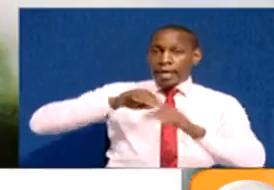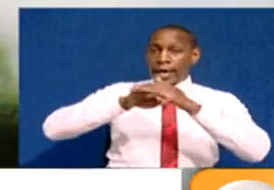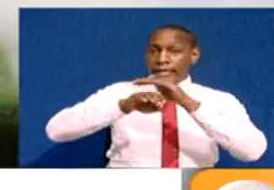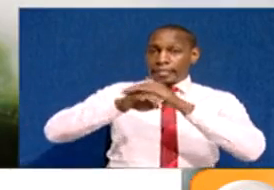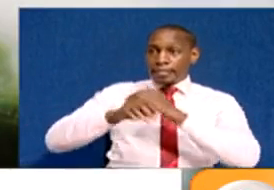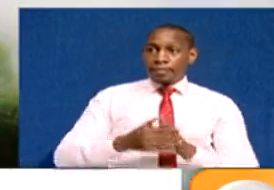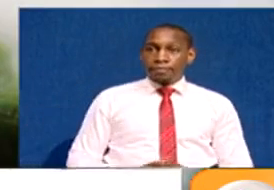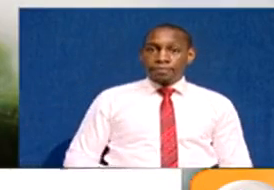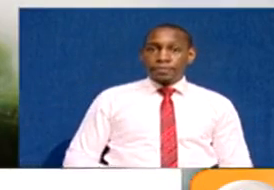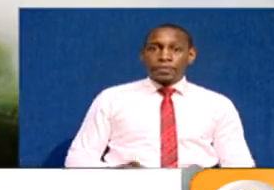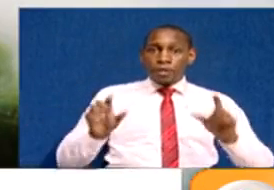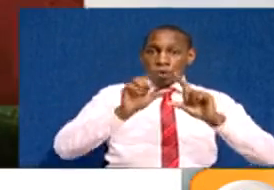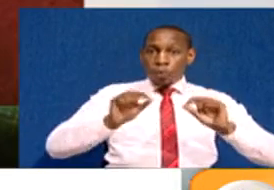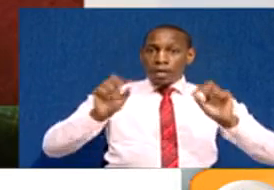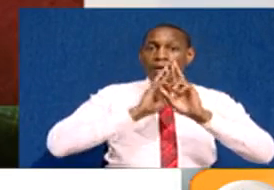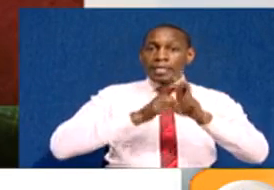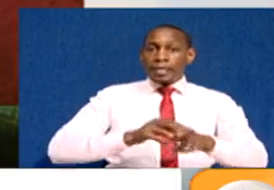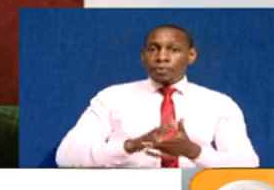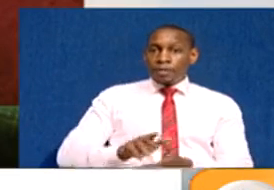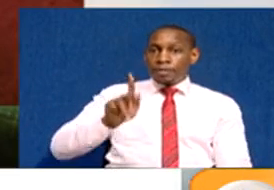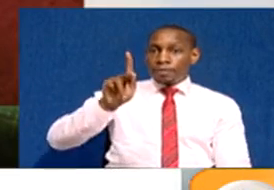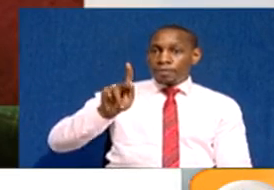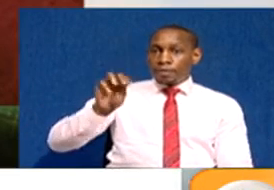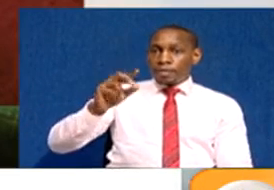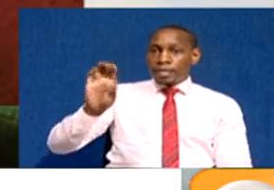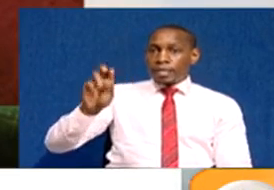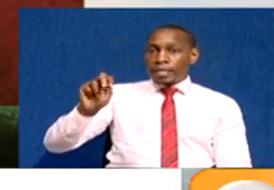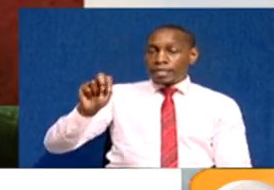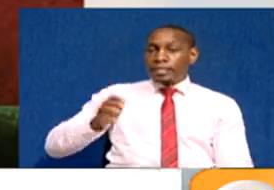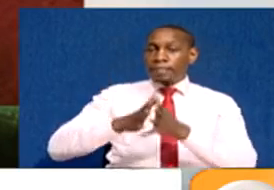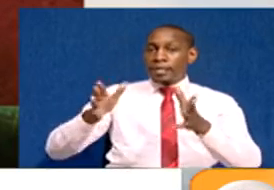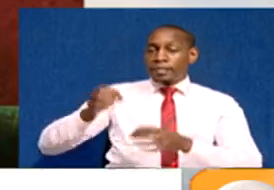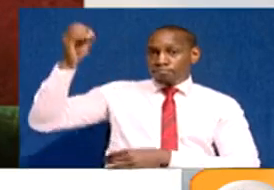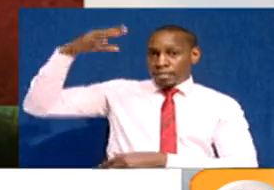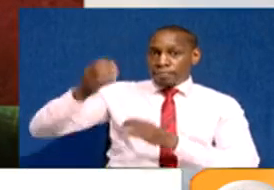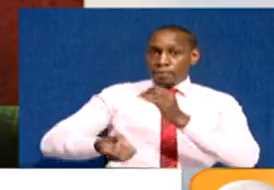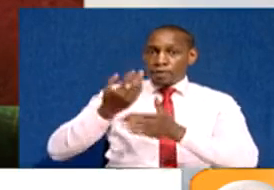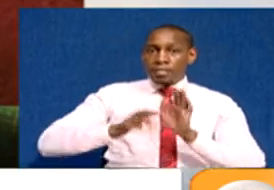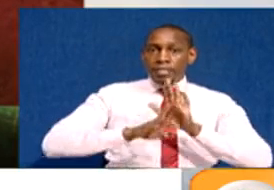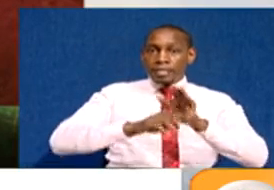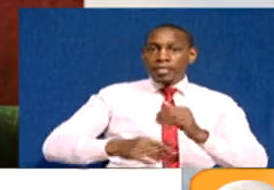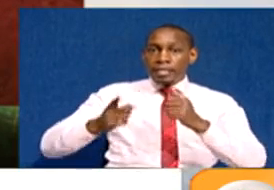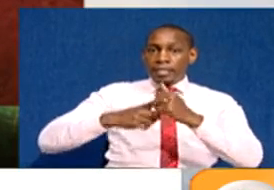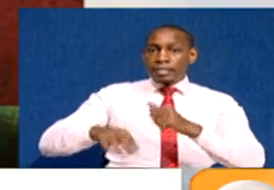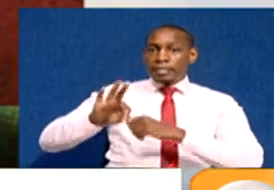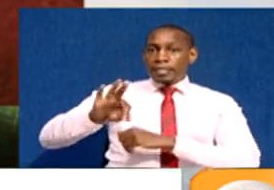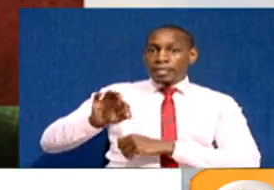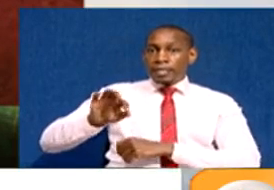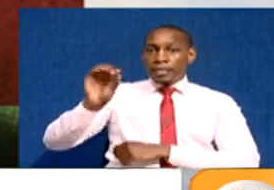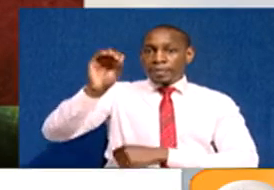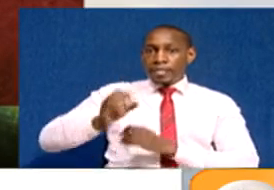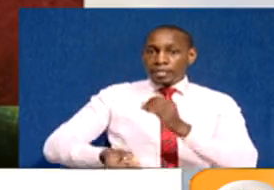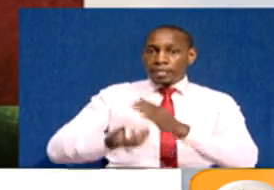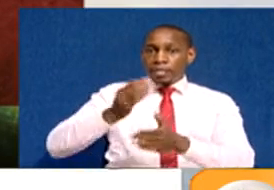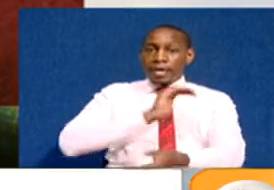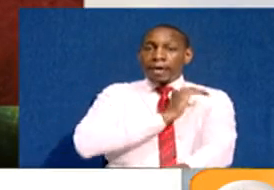access. According to the report, KenGen remains Kenya's largest power producer, accounting for 63% of